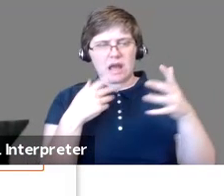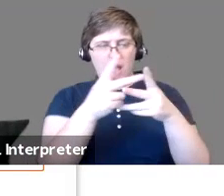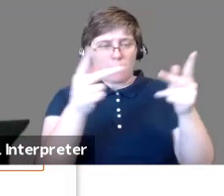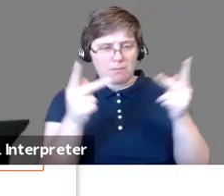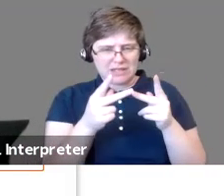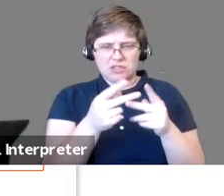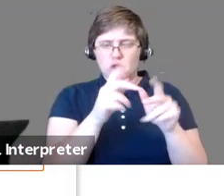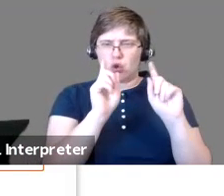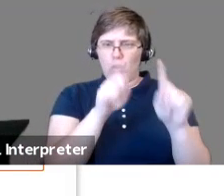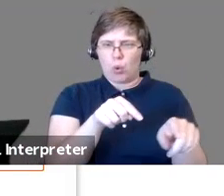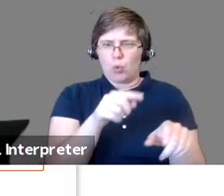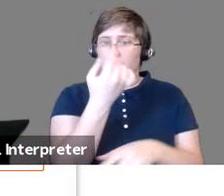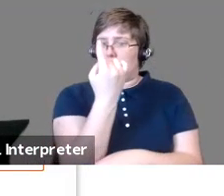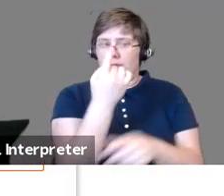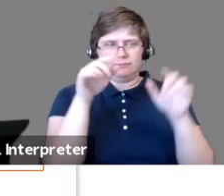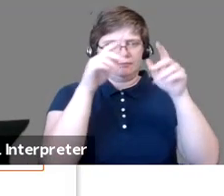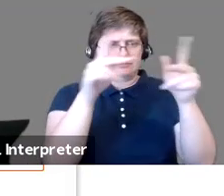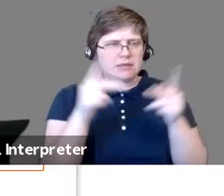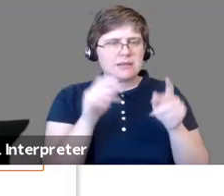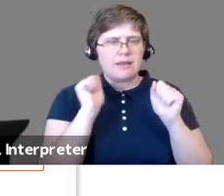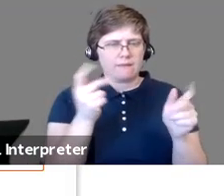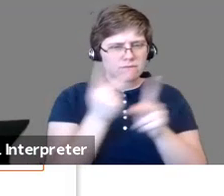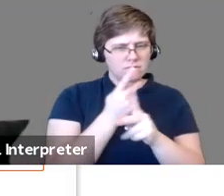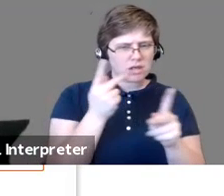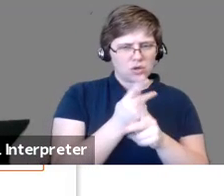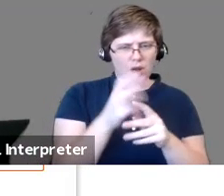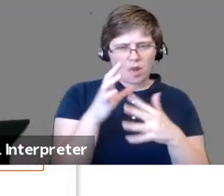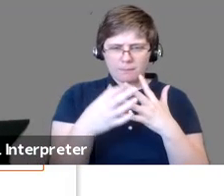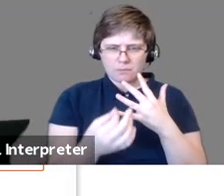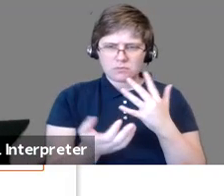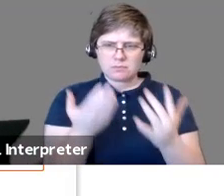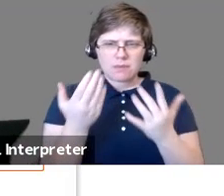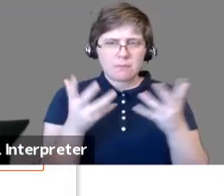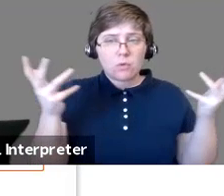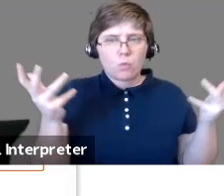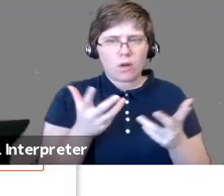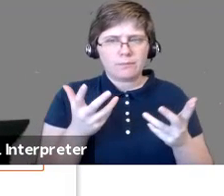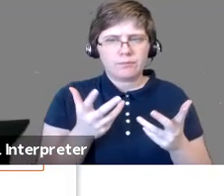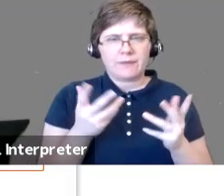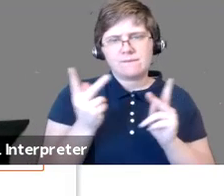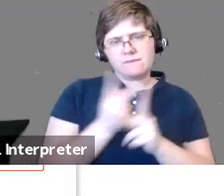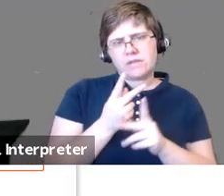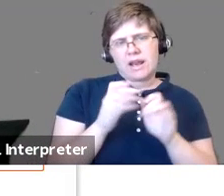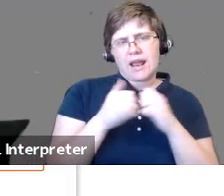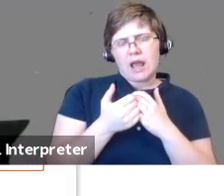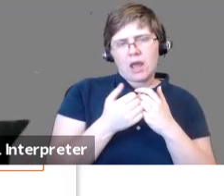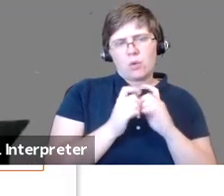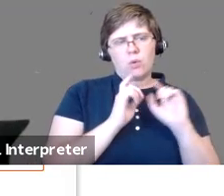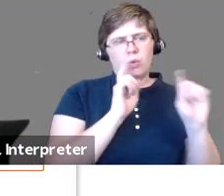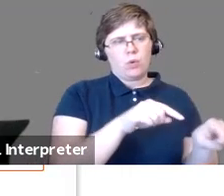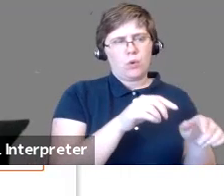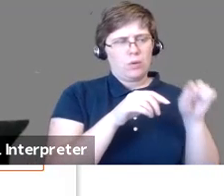to go where they can figure out what those options might be and figure out how to get from place to